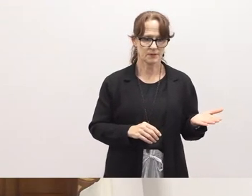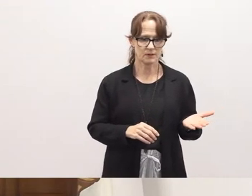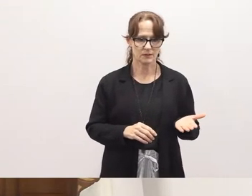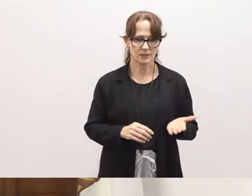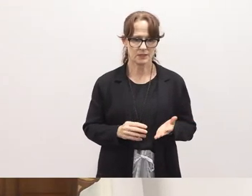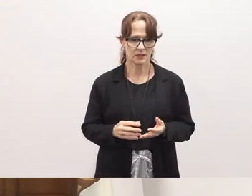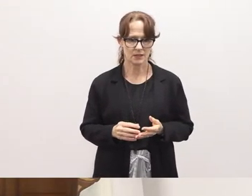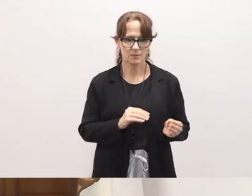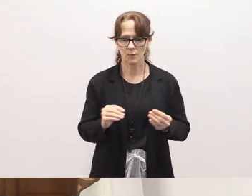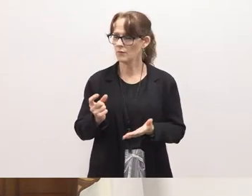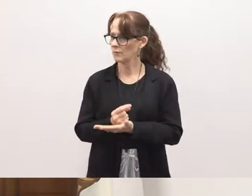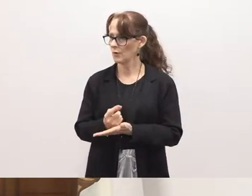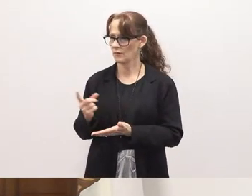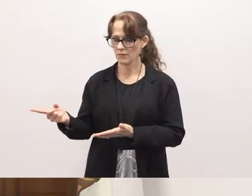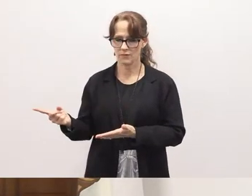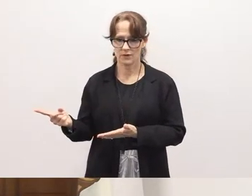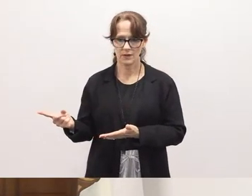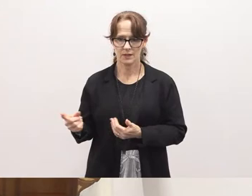I move to approve.